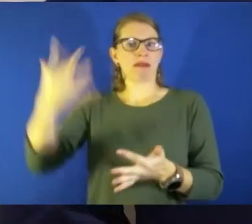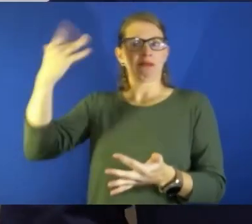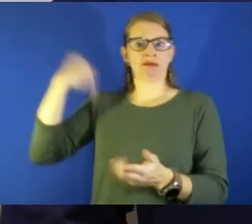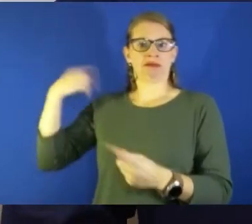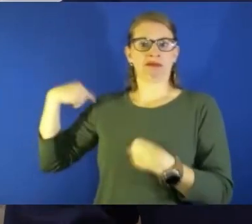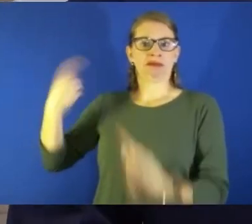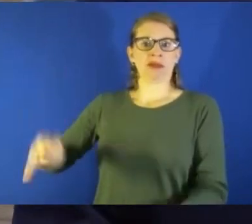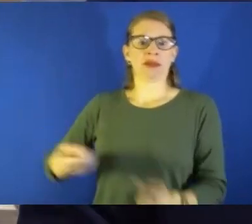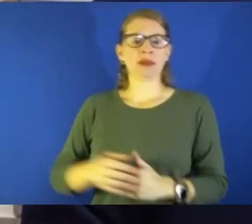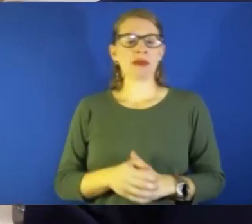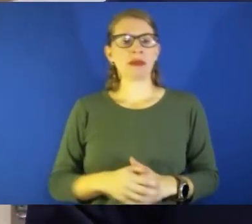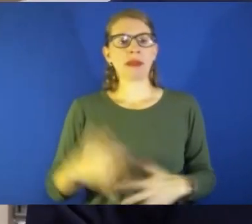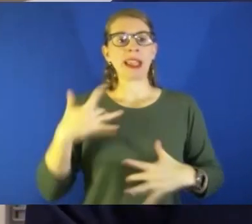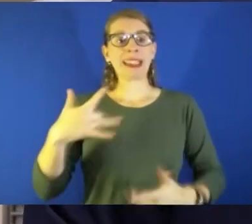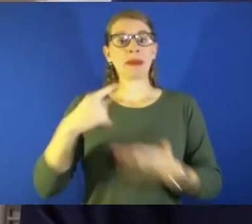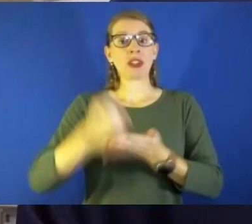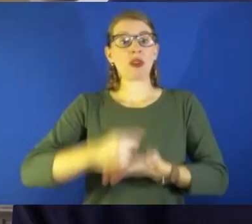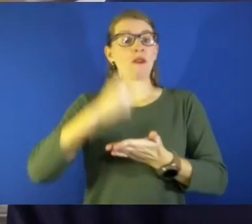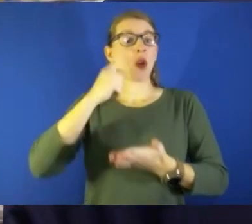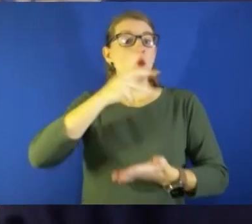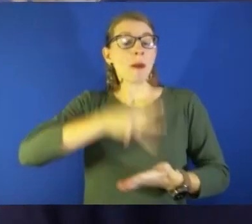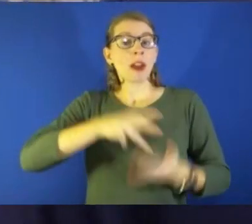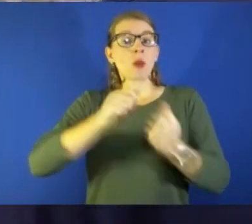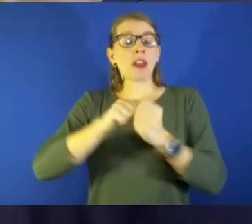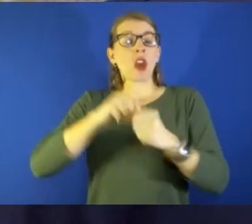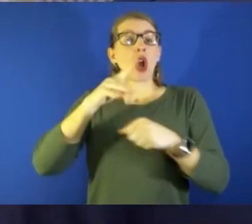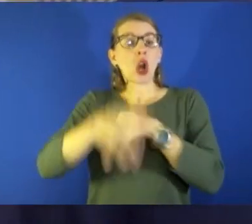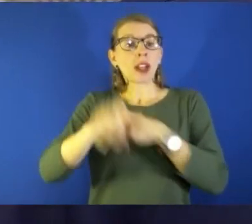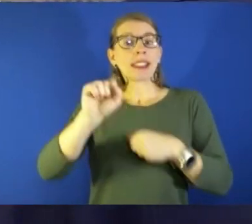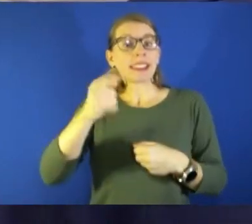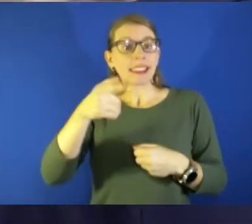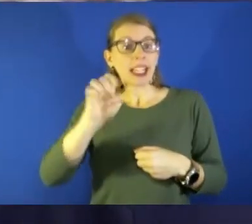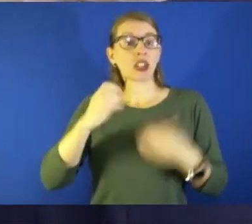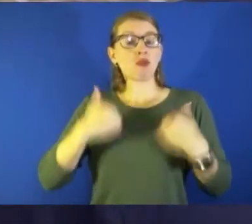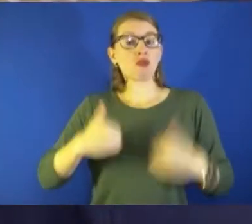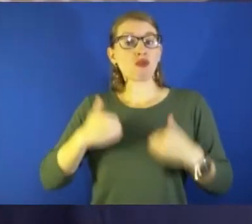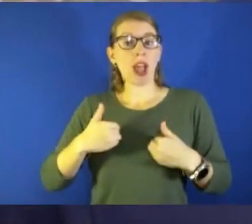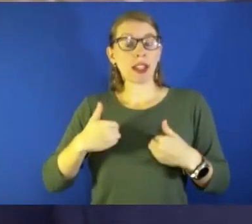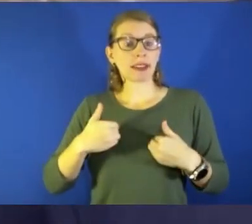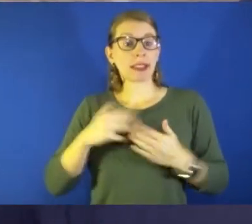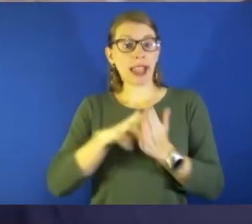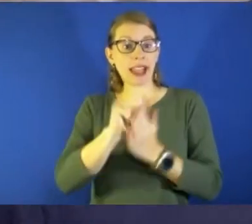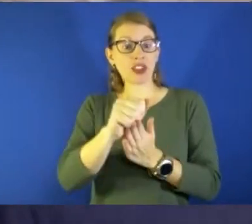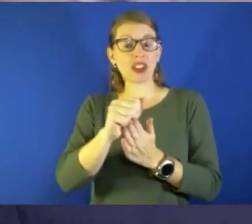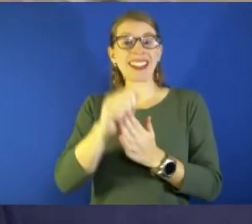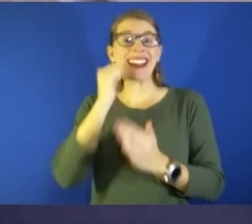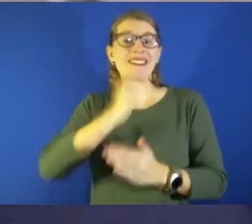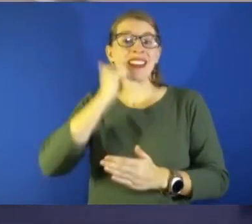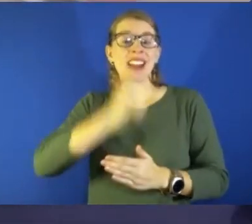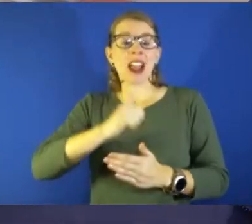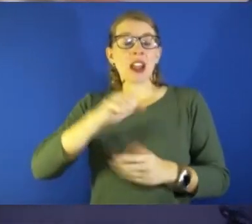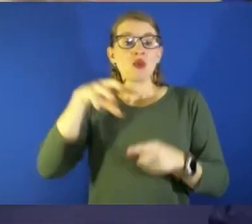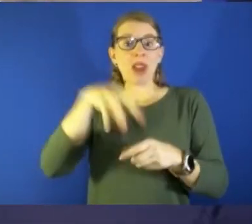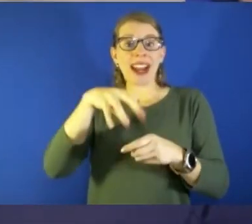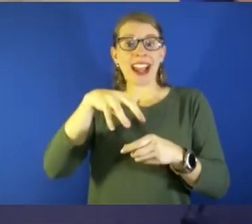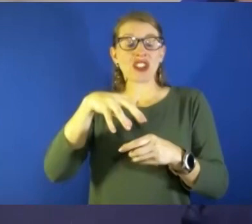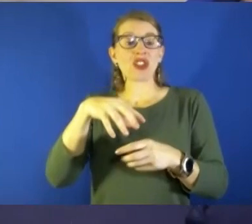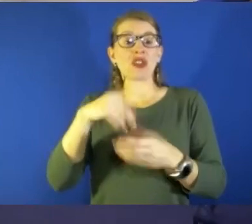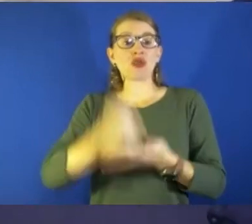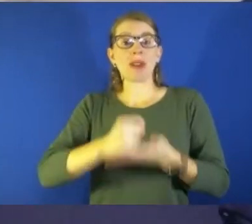most common treatment for women with early stage breast cancer who undergo a lumpectomy is daily radiation treatments over 3 to 4